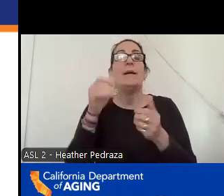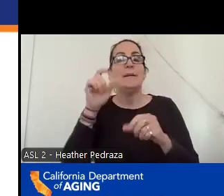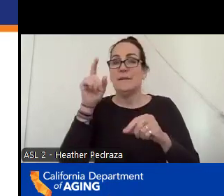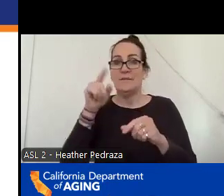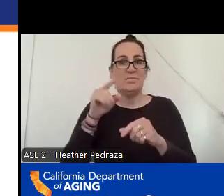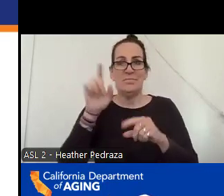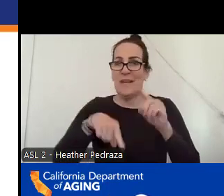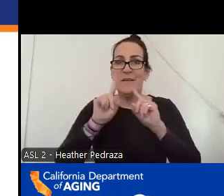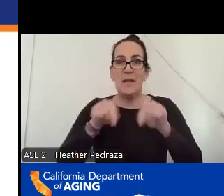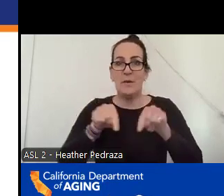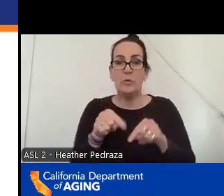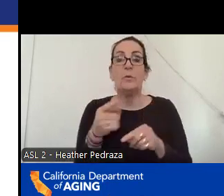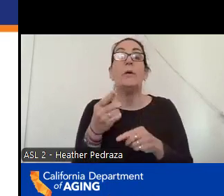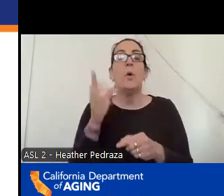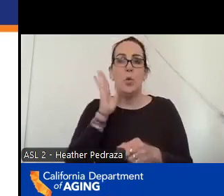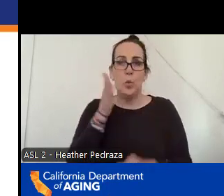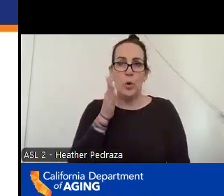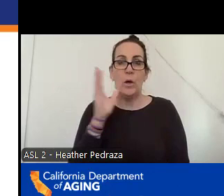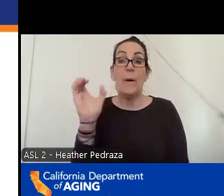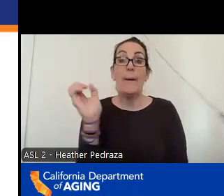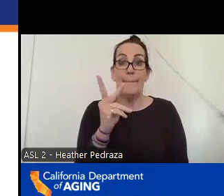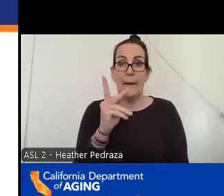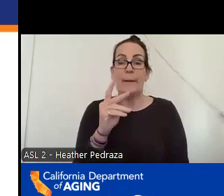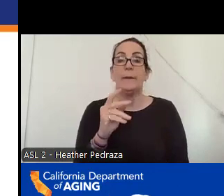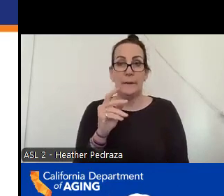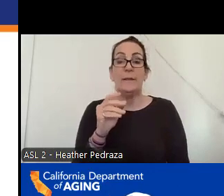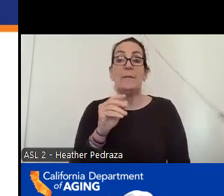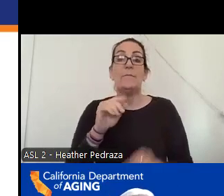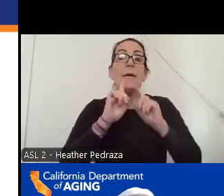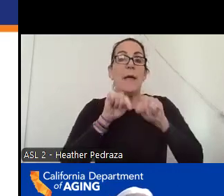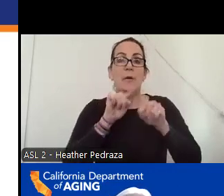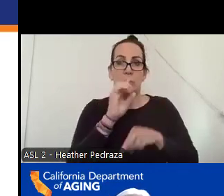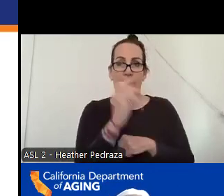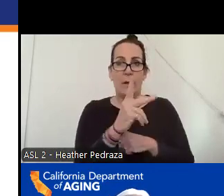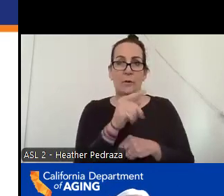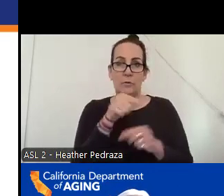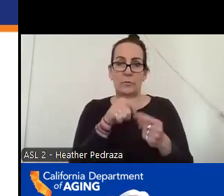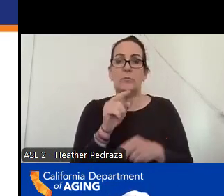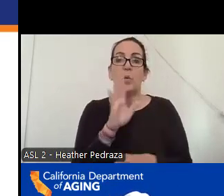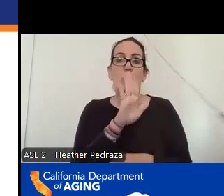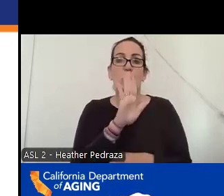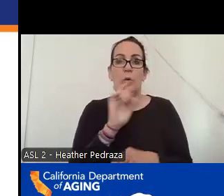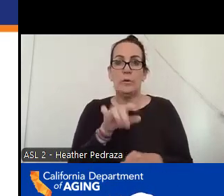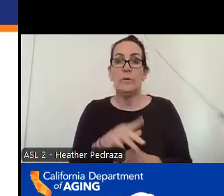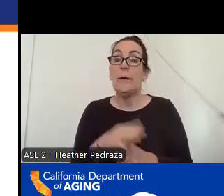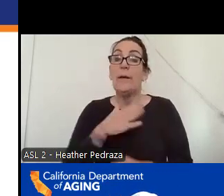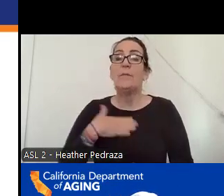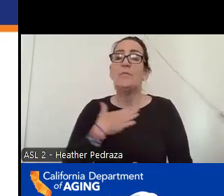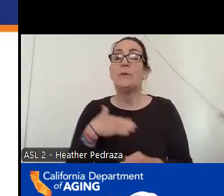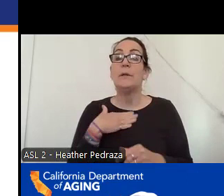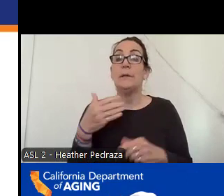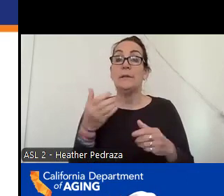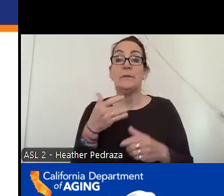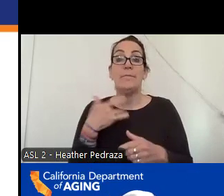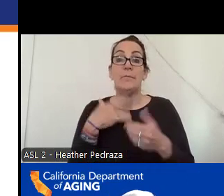to get back to you. And at any time, please feel free to email the Engage